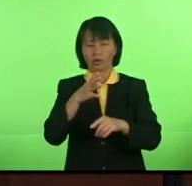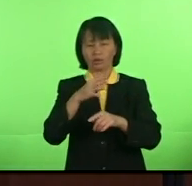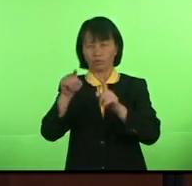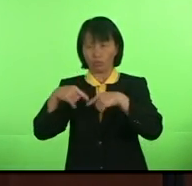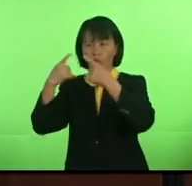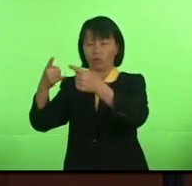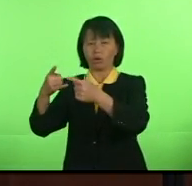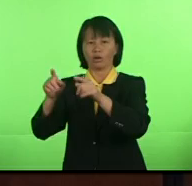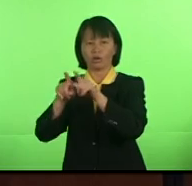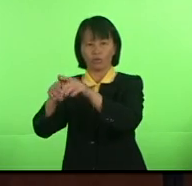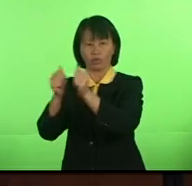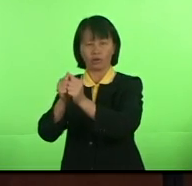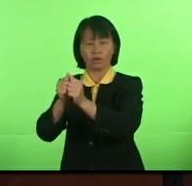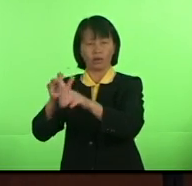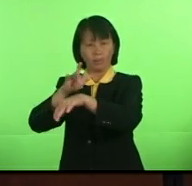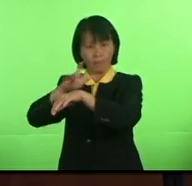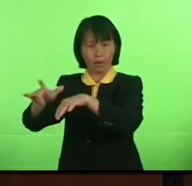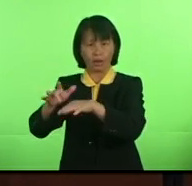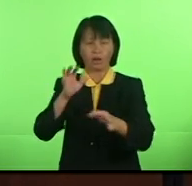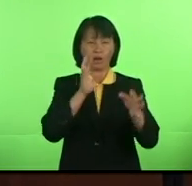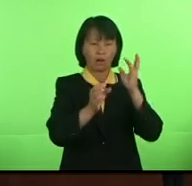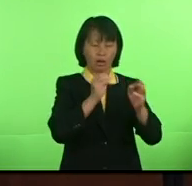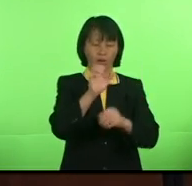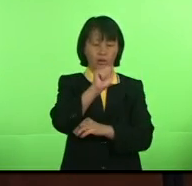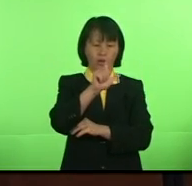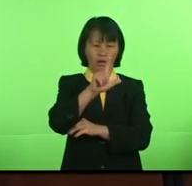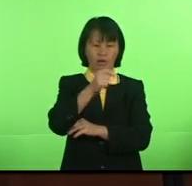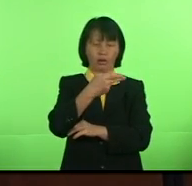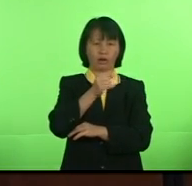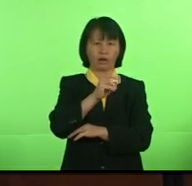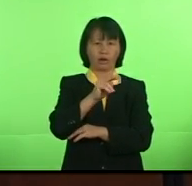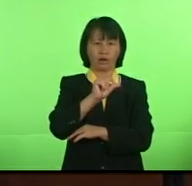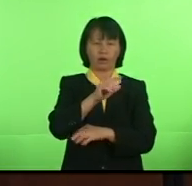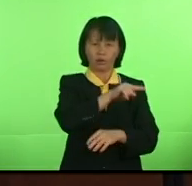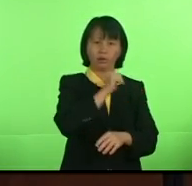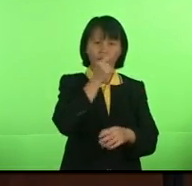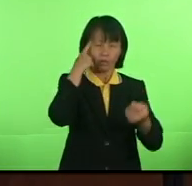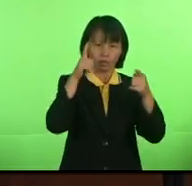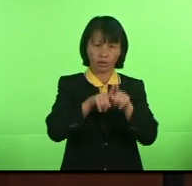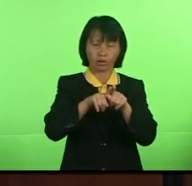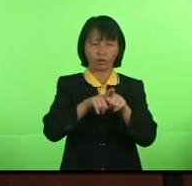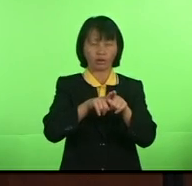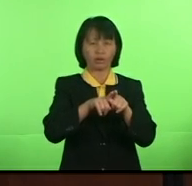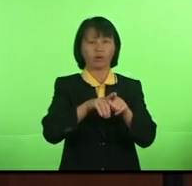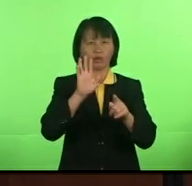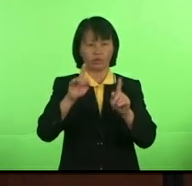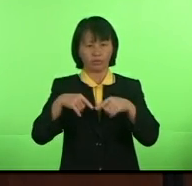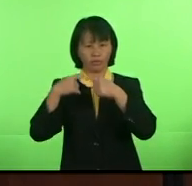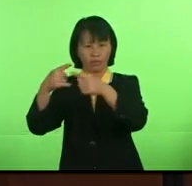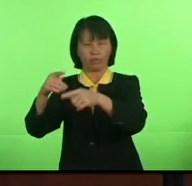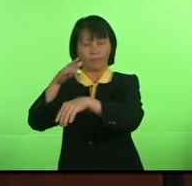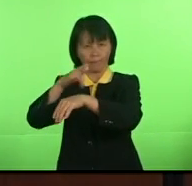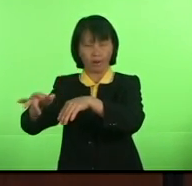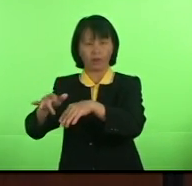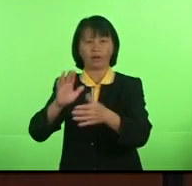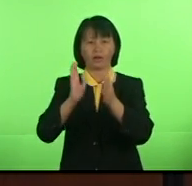plan. Although he did not agree, he went along with the plan. So this is addition